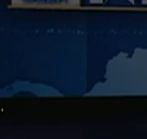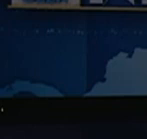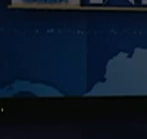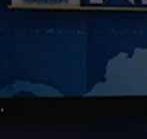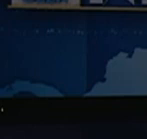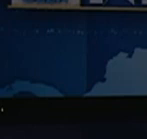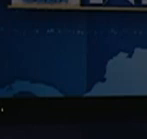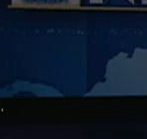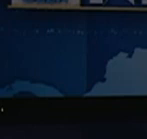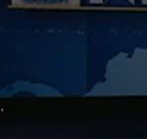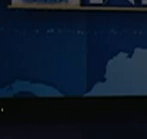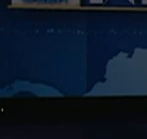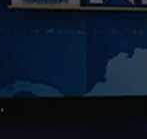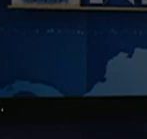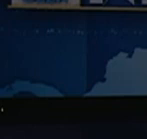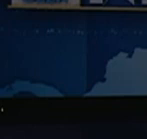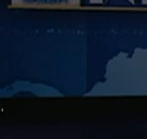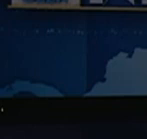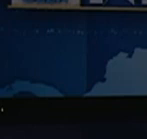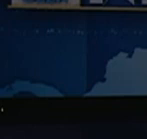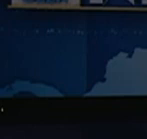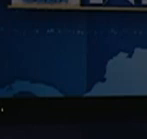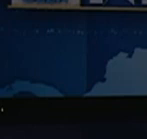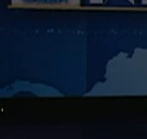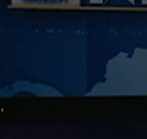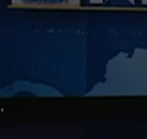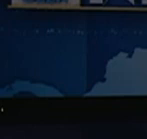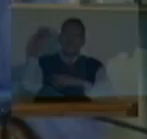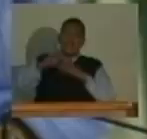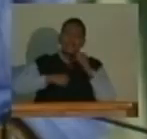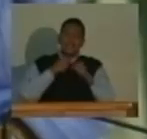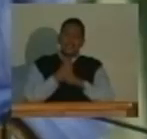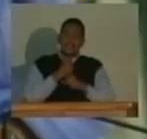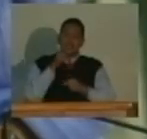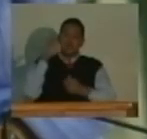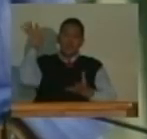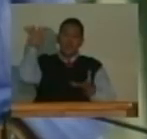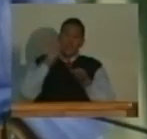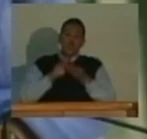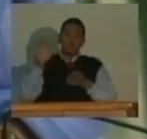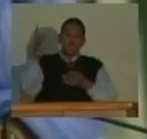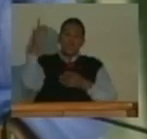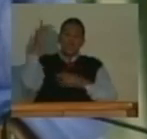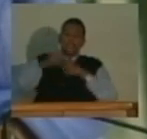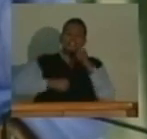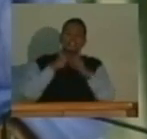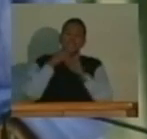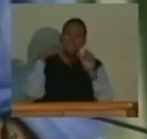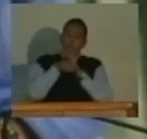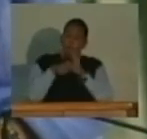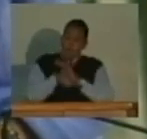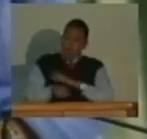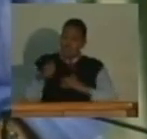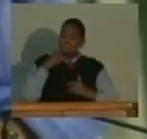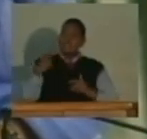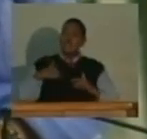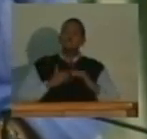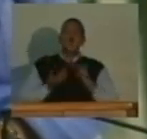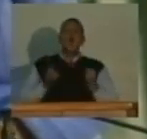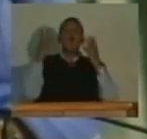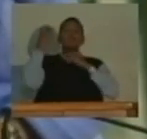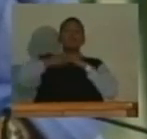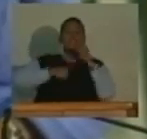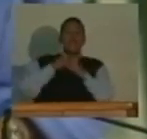crime affecting the country. More from Leslie Ann Sherwood. Parliament descended into a shouting match on Tuesday, as